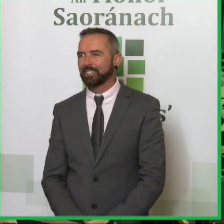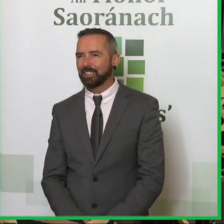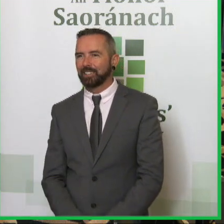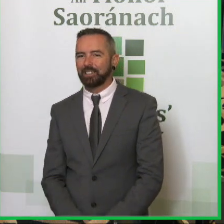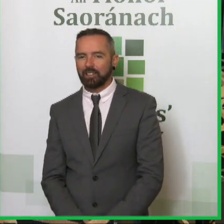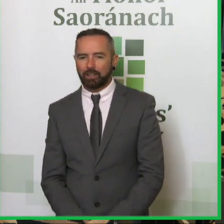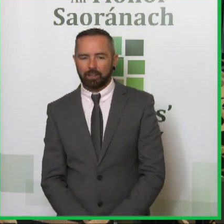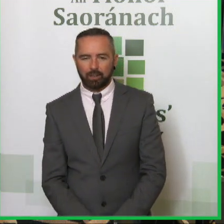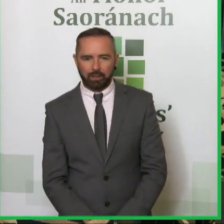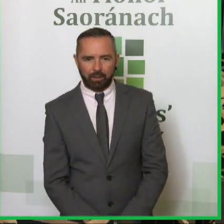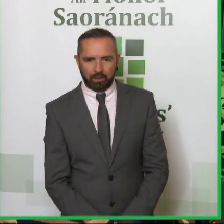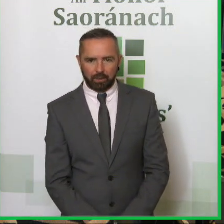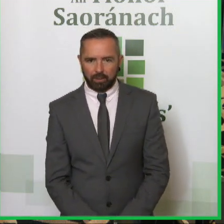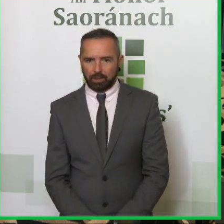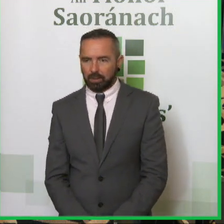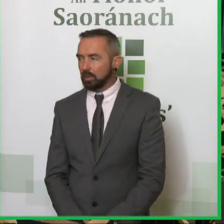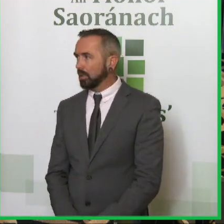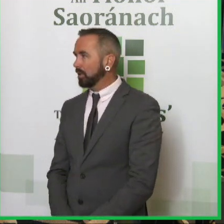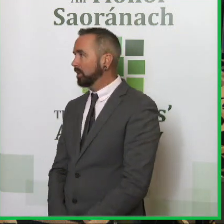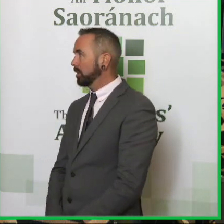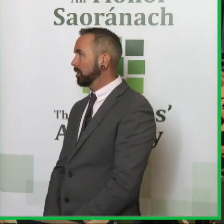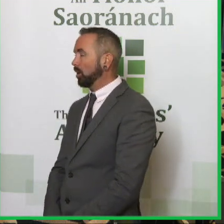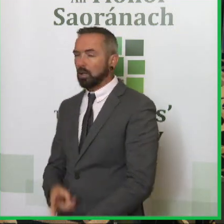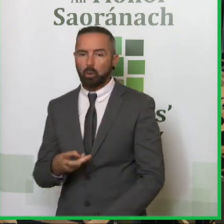Okay, so we're just going to try to turn this one around as quickly as we can.